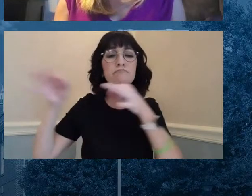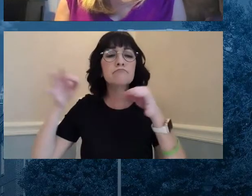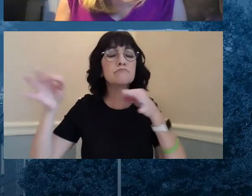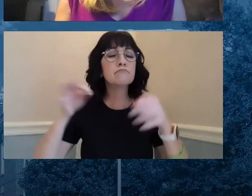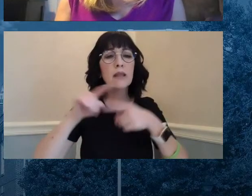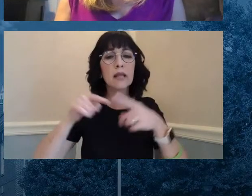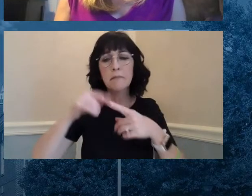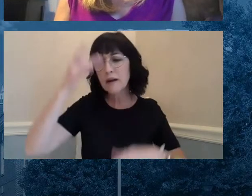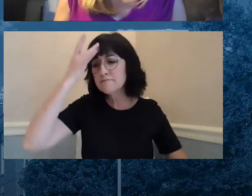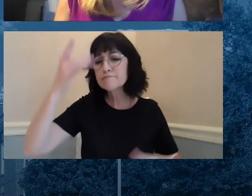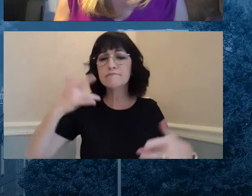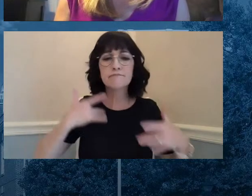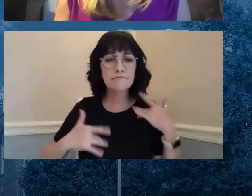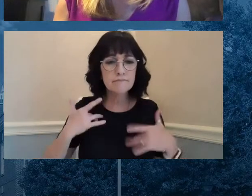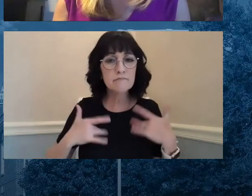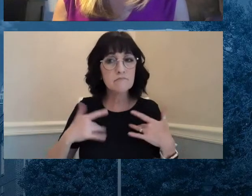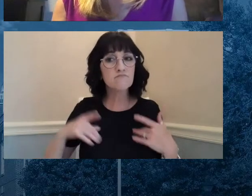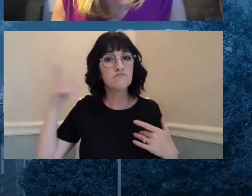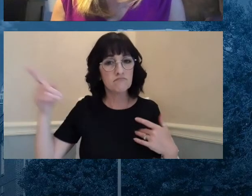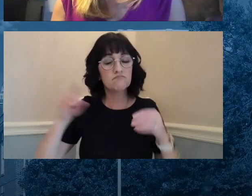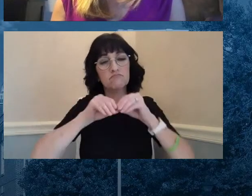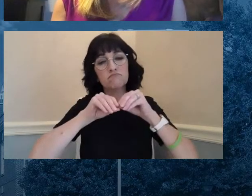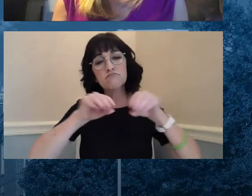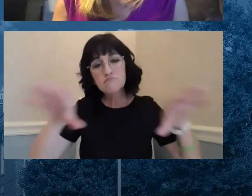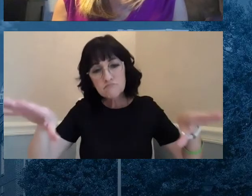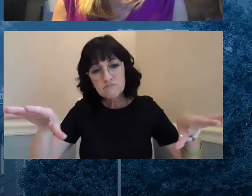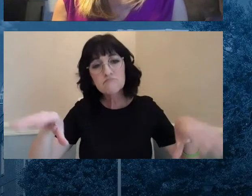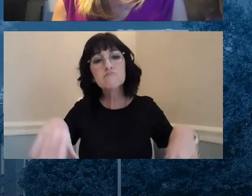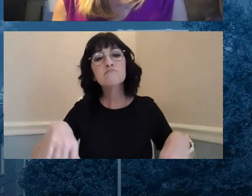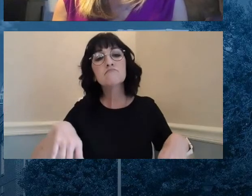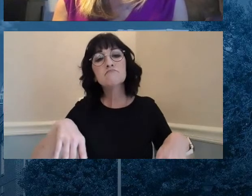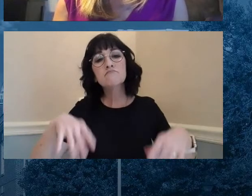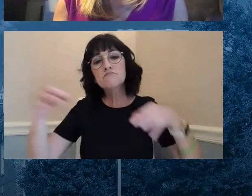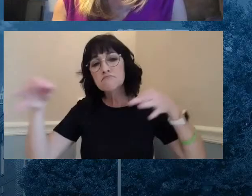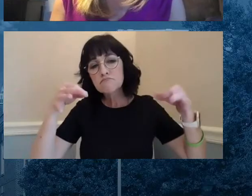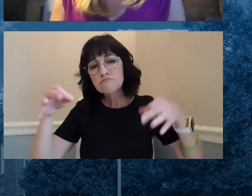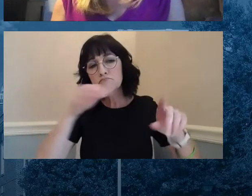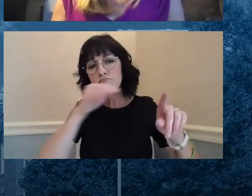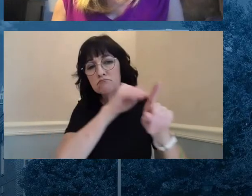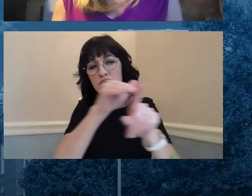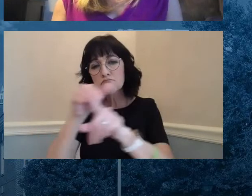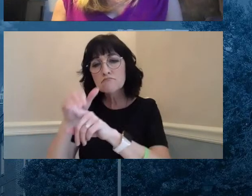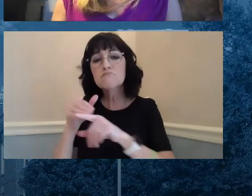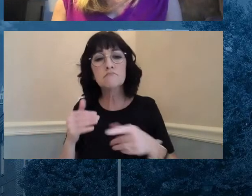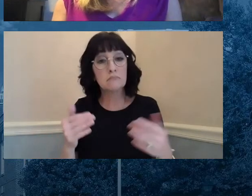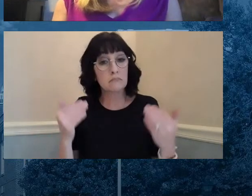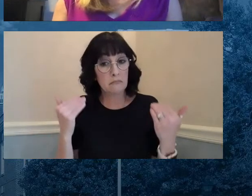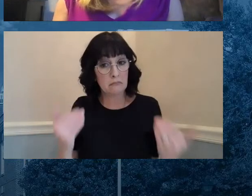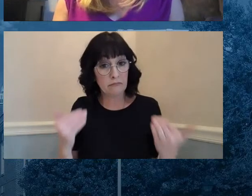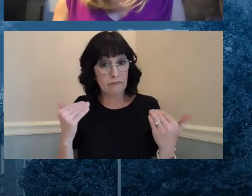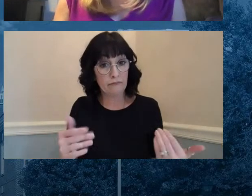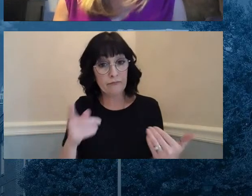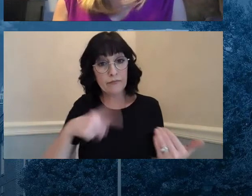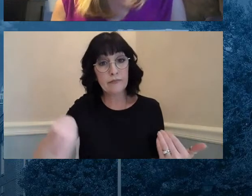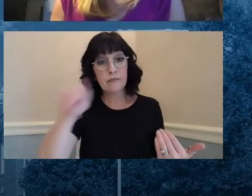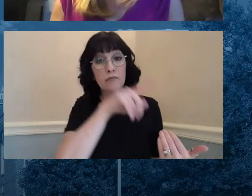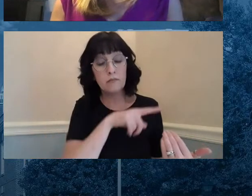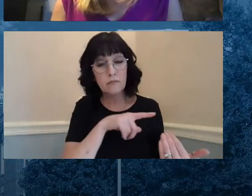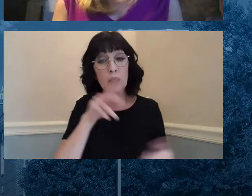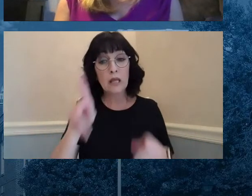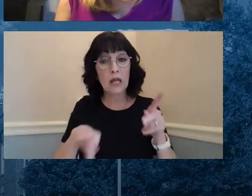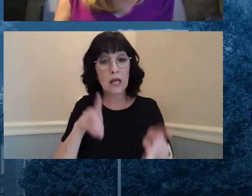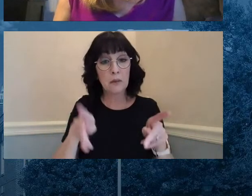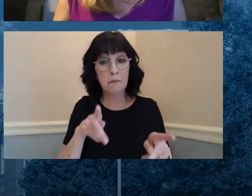in outdoor settings. And what CDC is saying for those who are vaccinated in many outdoor settings where we